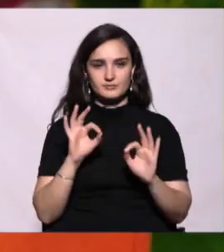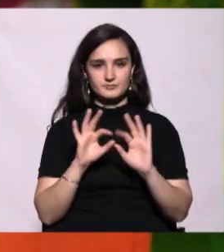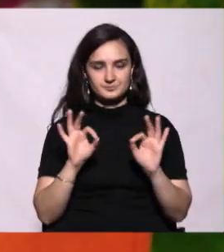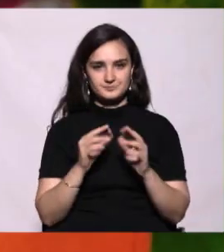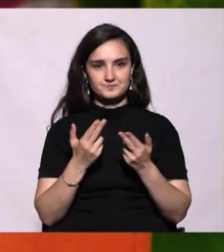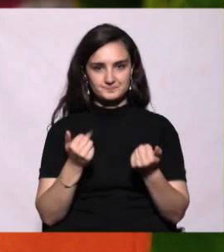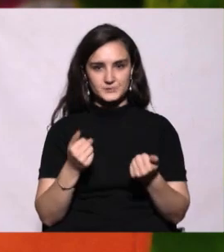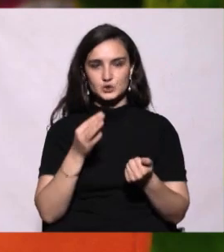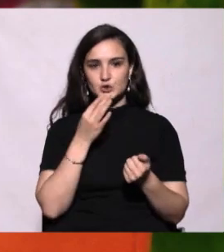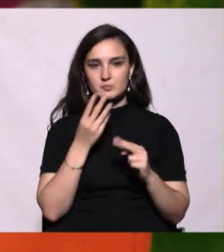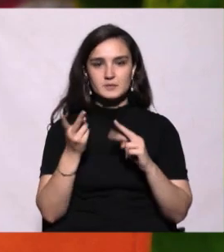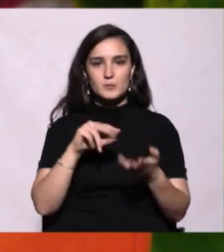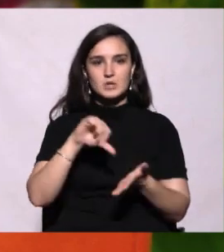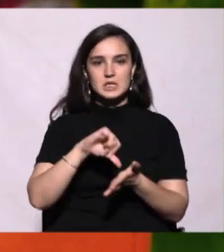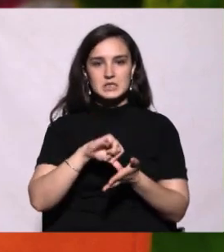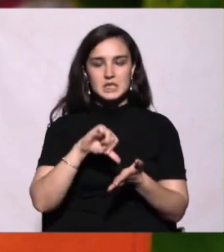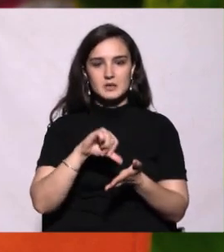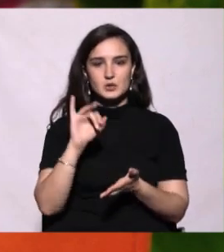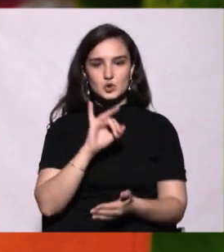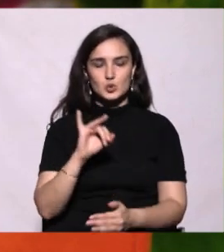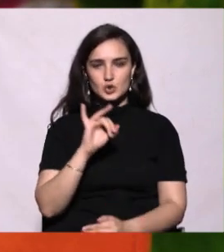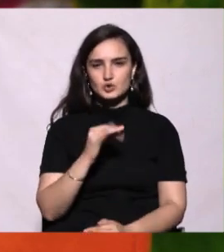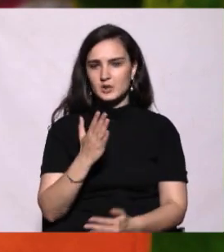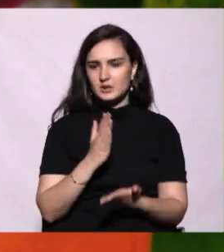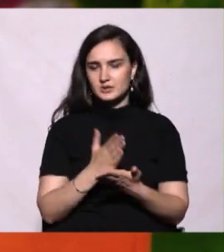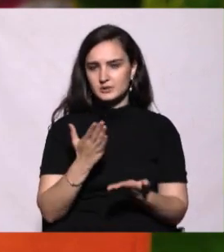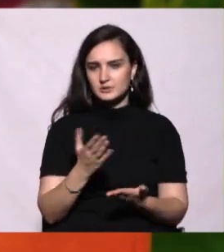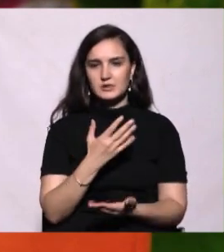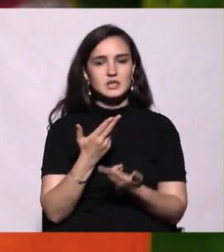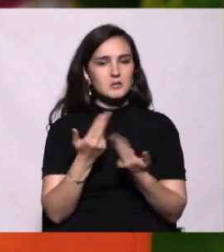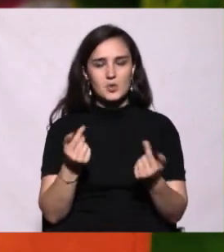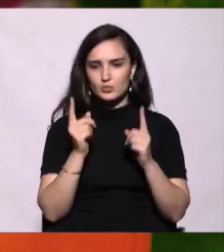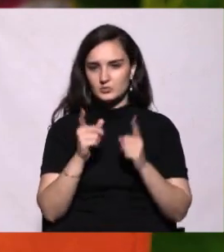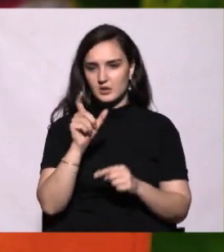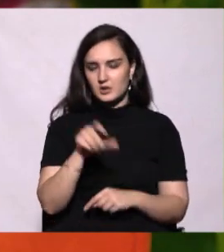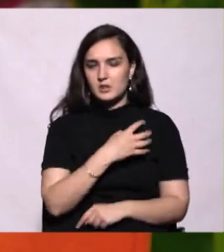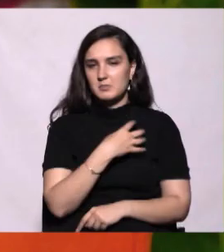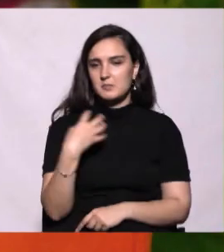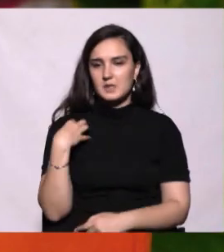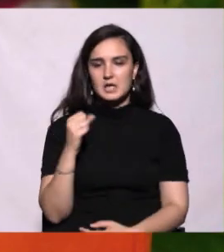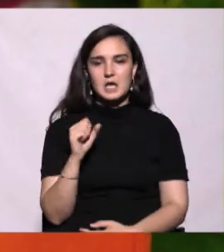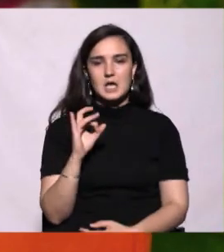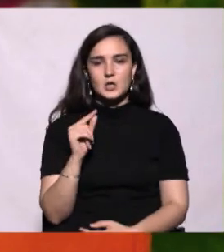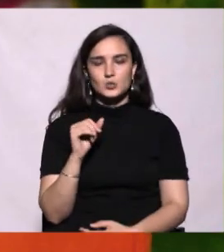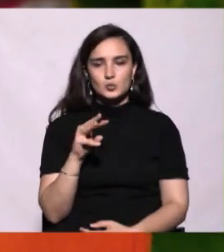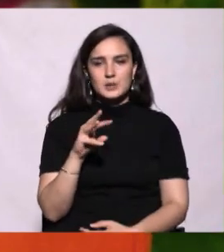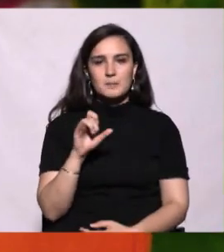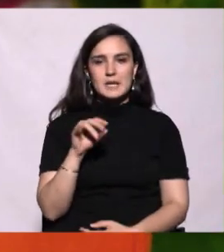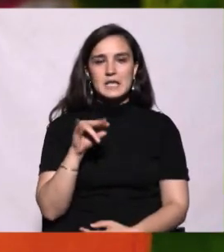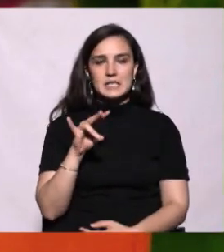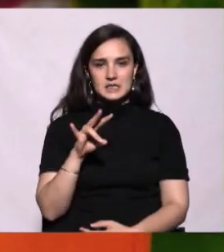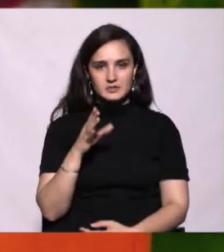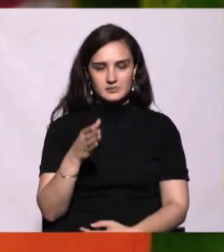Yes, some of the characters from this story, we chose, of course, King Arthur, the